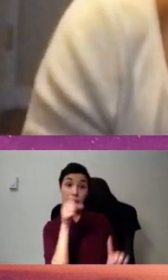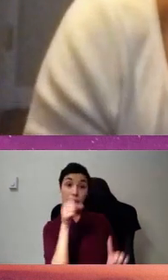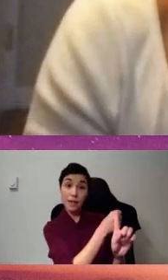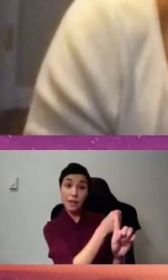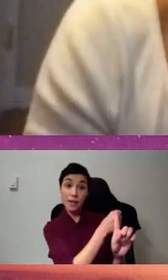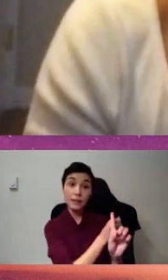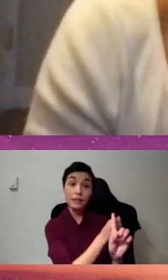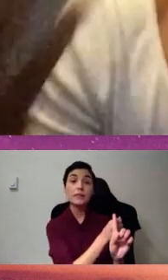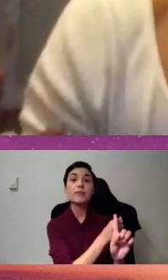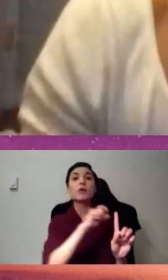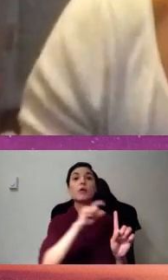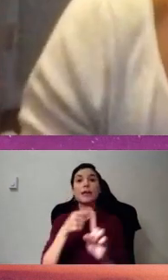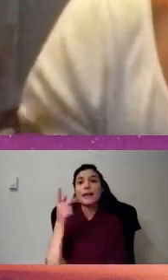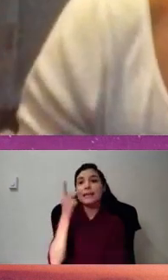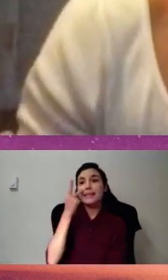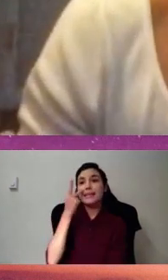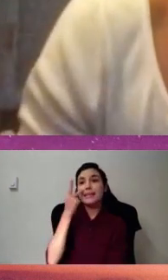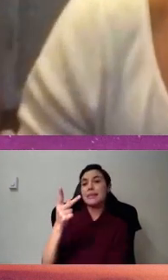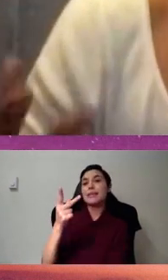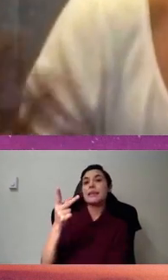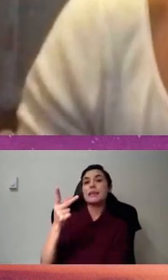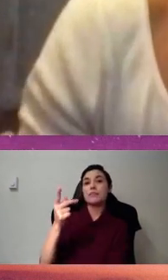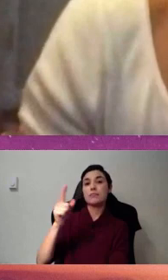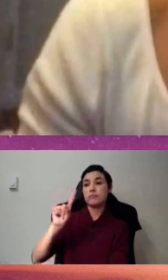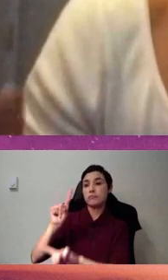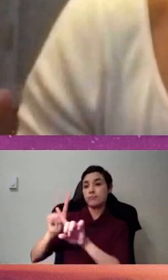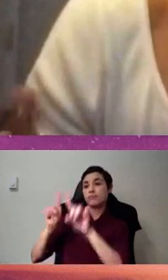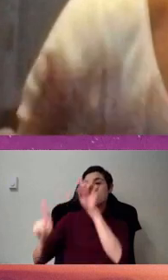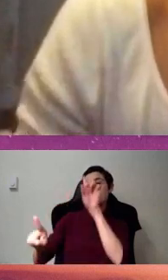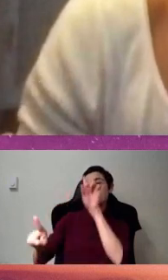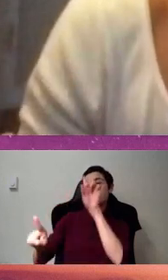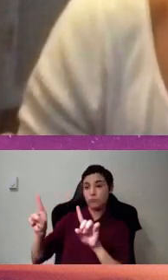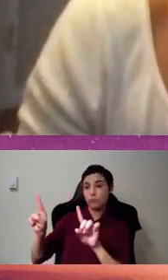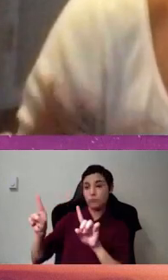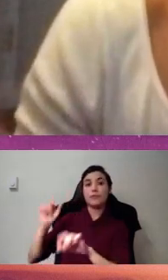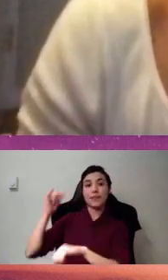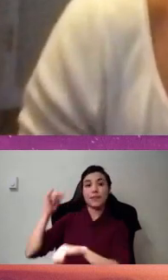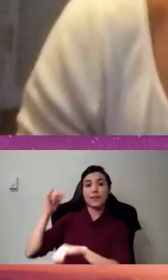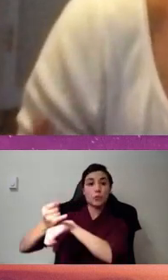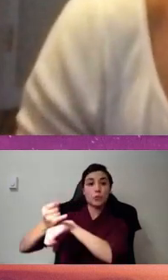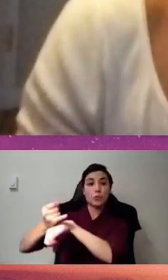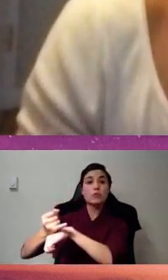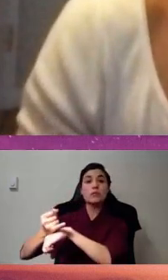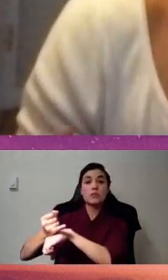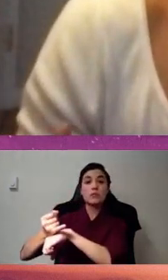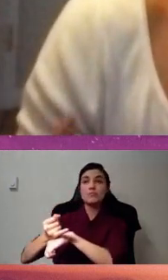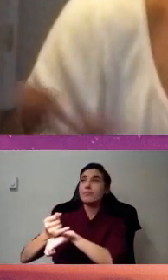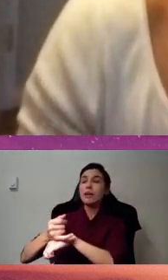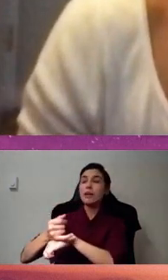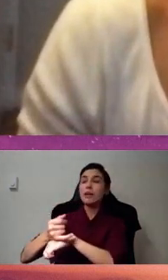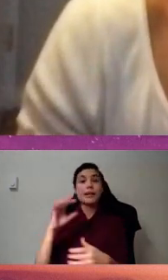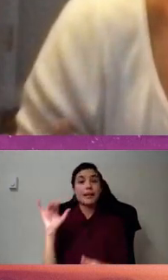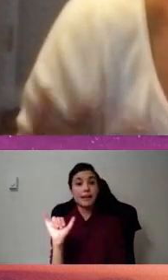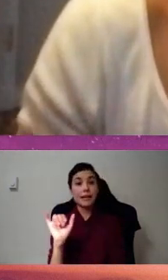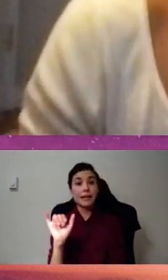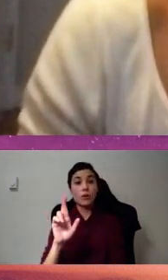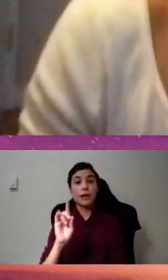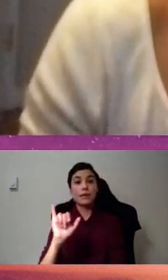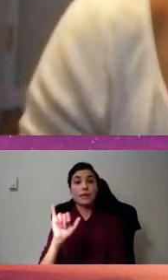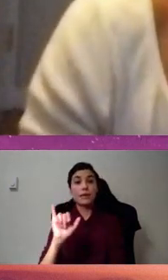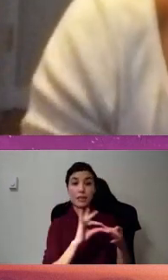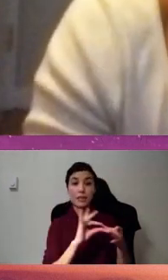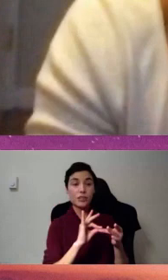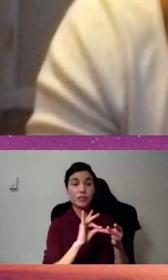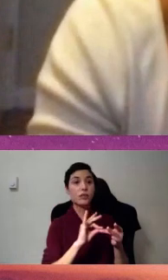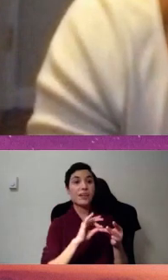medical institutions. And I'll just close really quickly with, as Randy said, it's everywhere, and it impacts our everyday